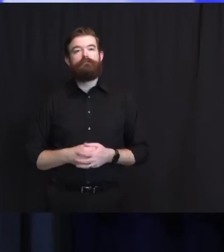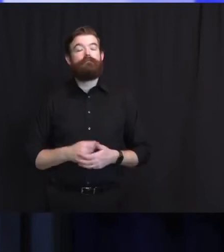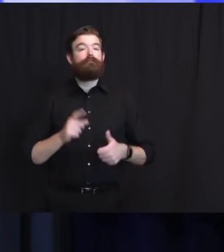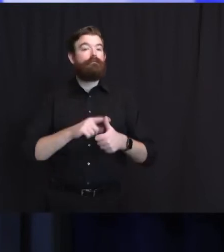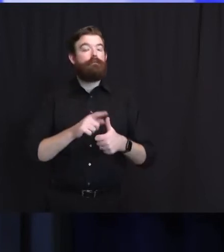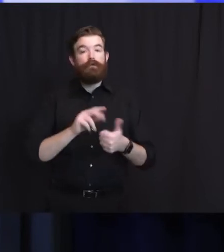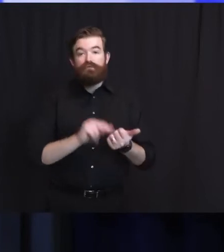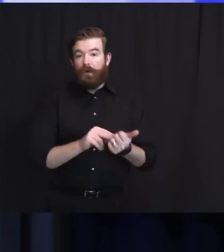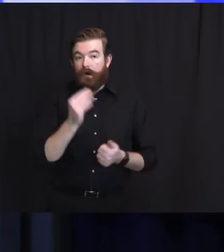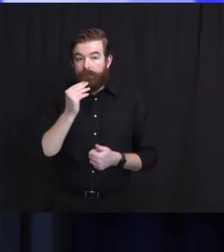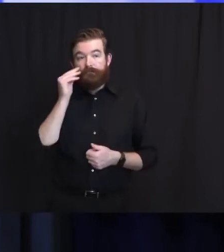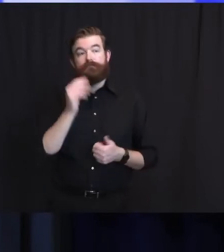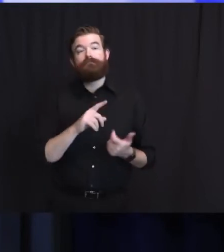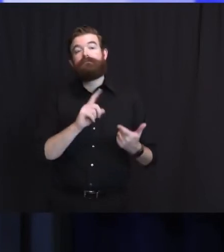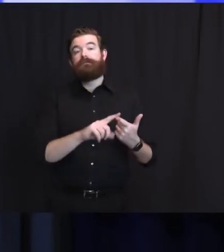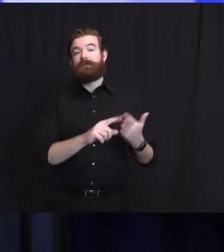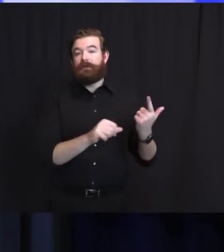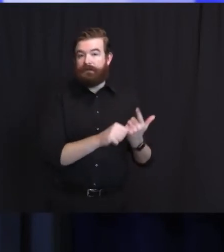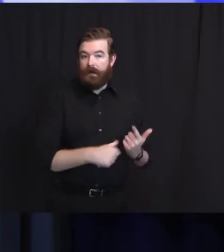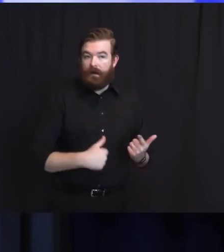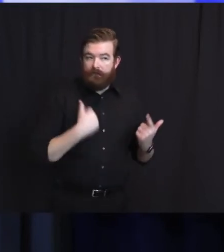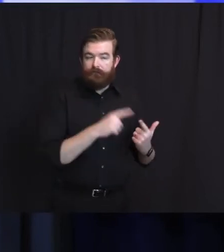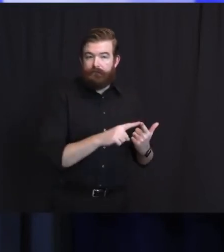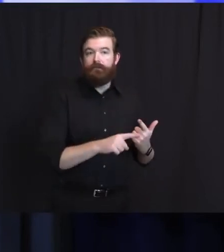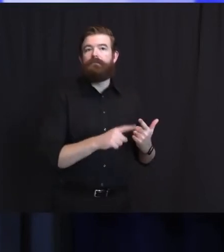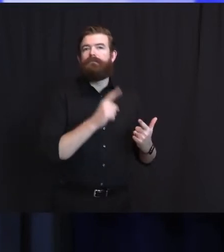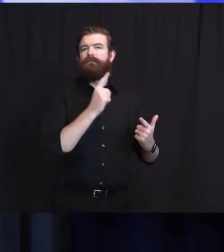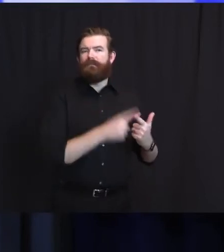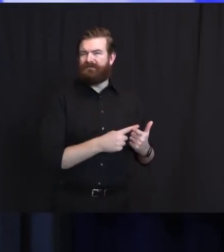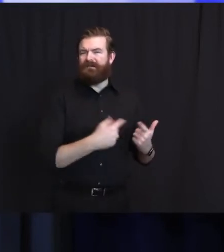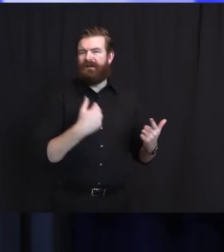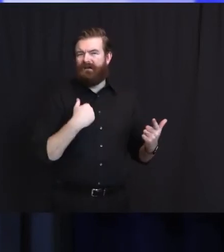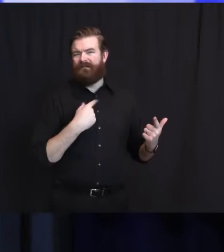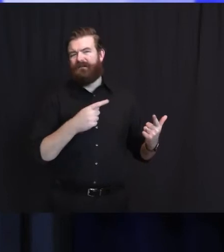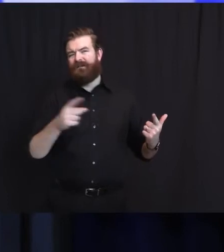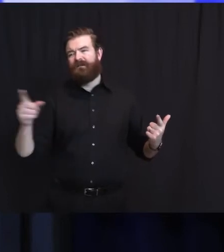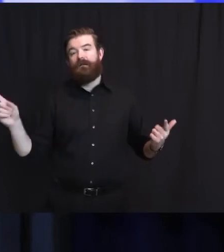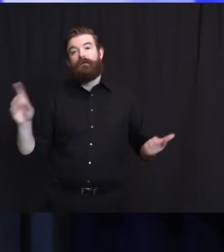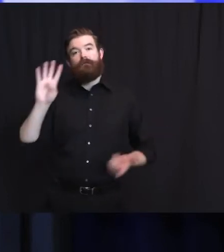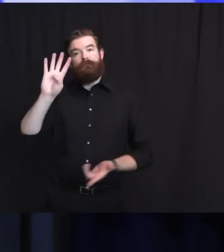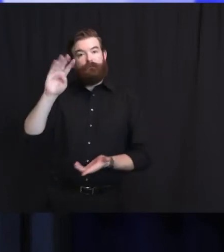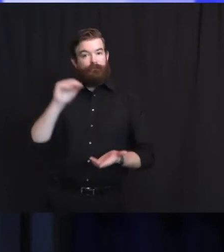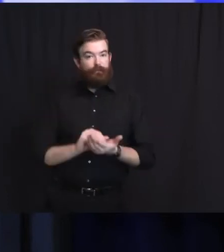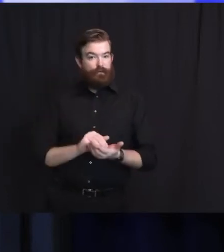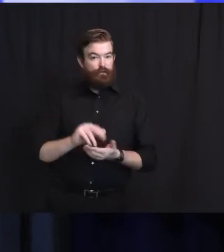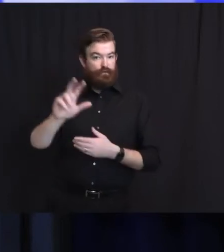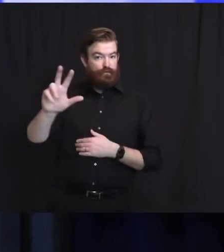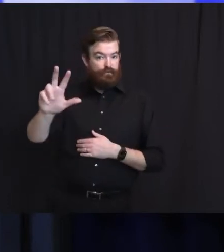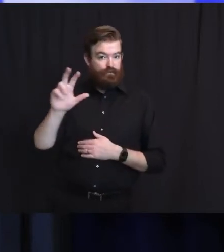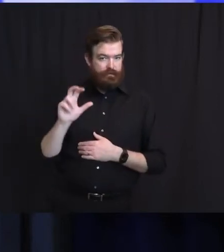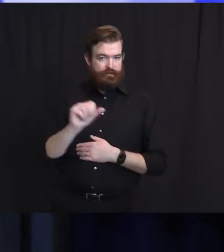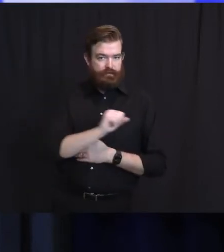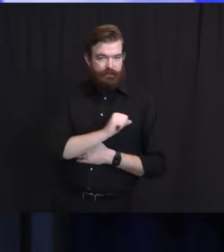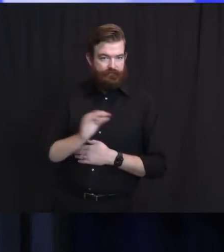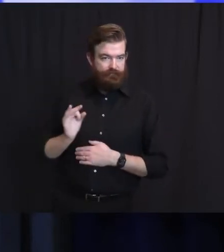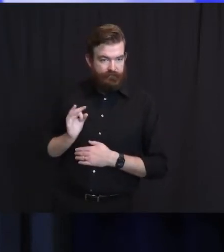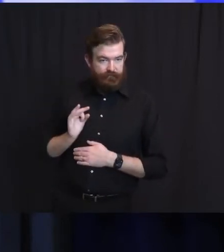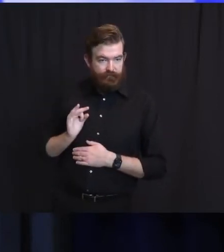concerned for the 4,300 members of the staff and 1,250 residents